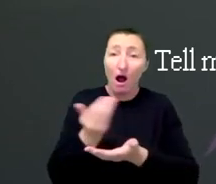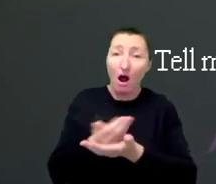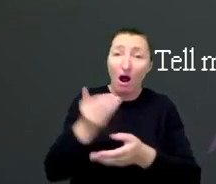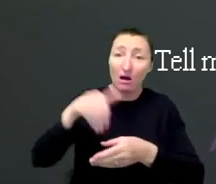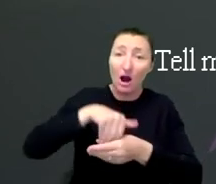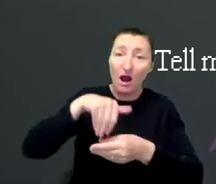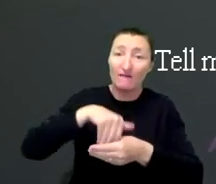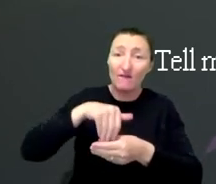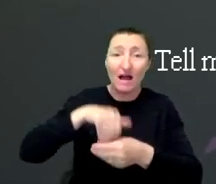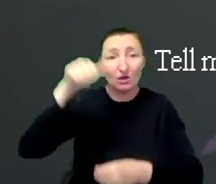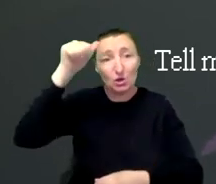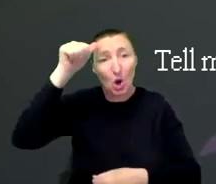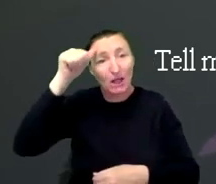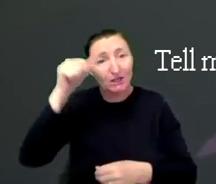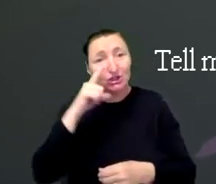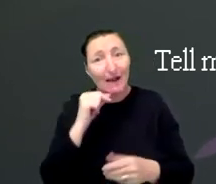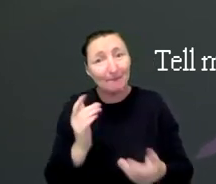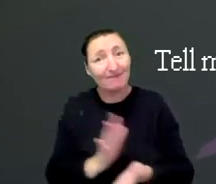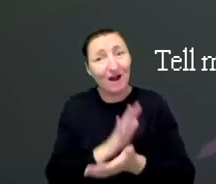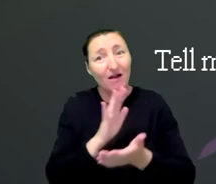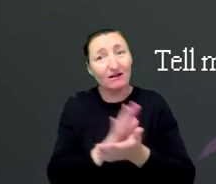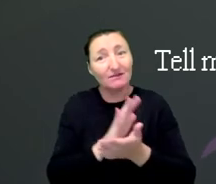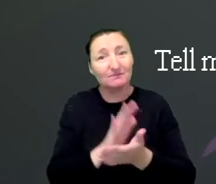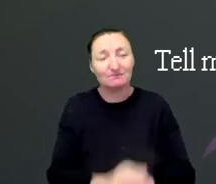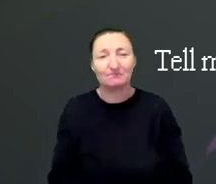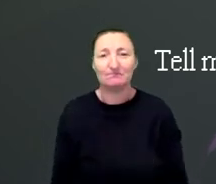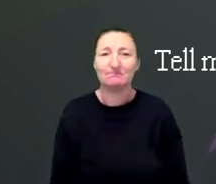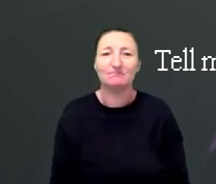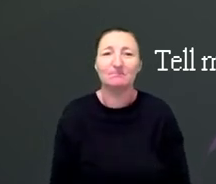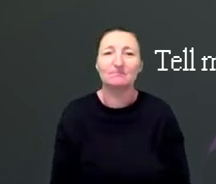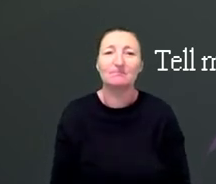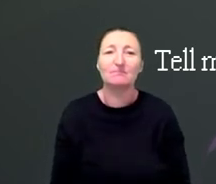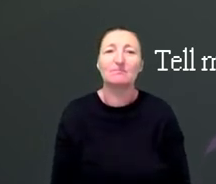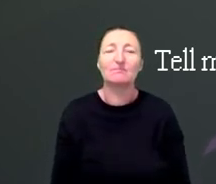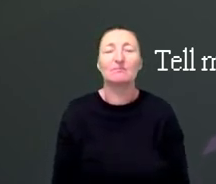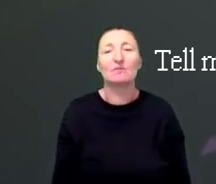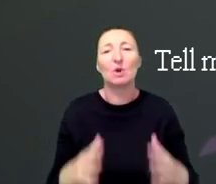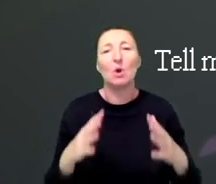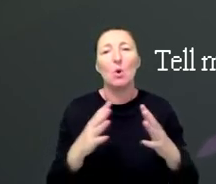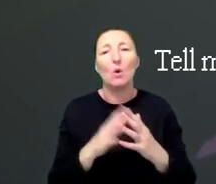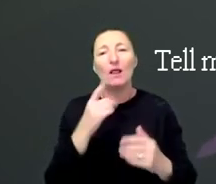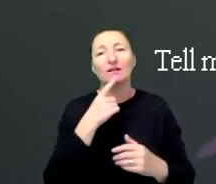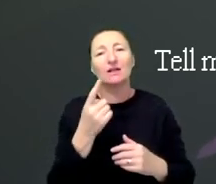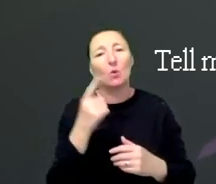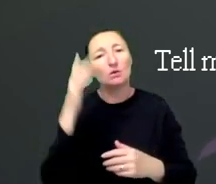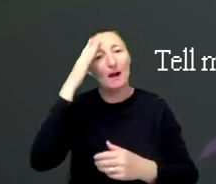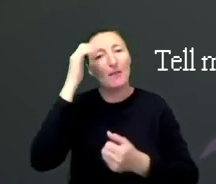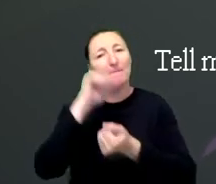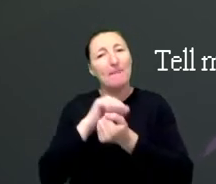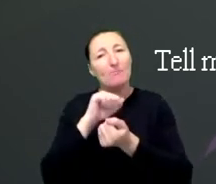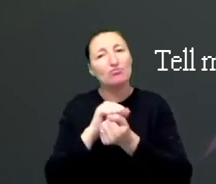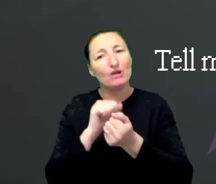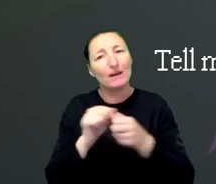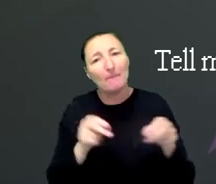Yeah. I was also thinking a lot about like the memory palace concept, and like right now we're sharing something that we've just been working on and